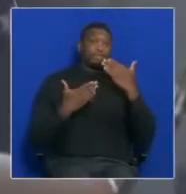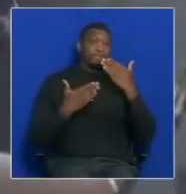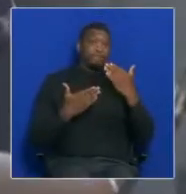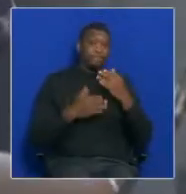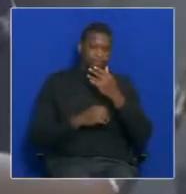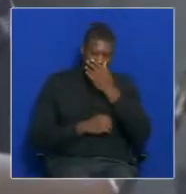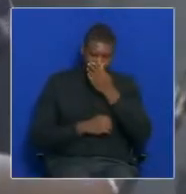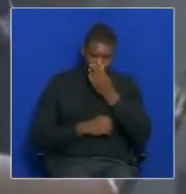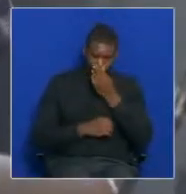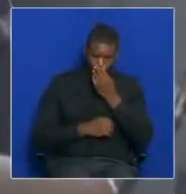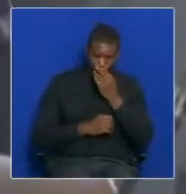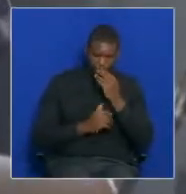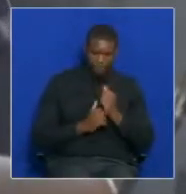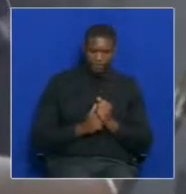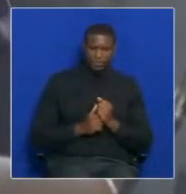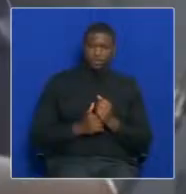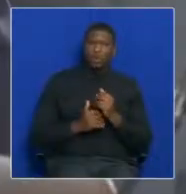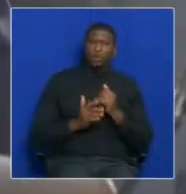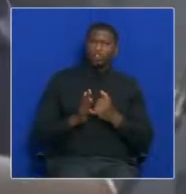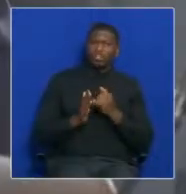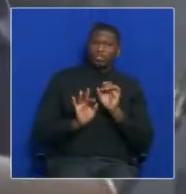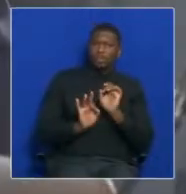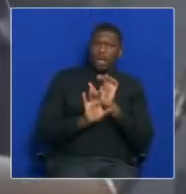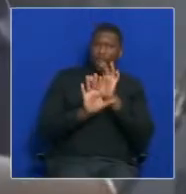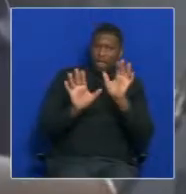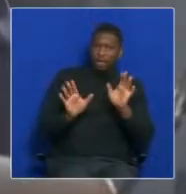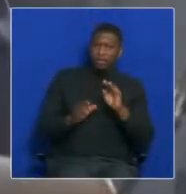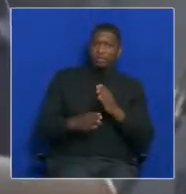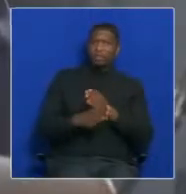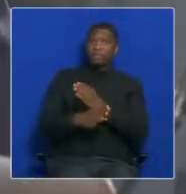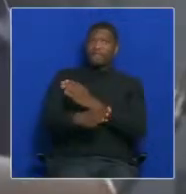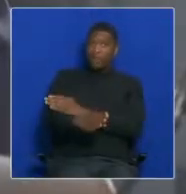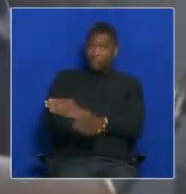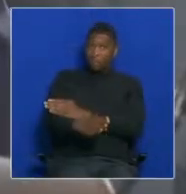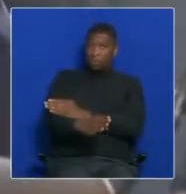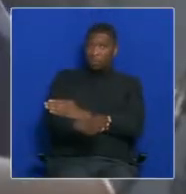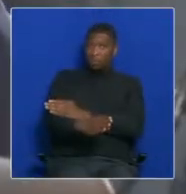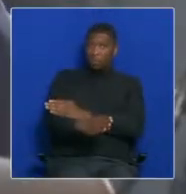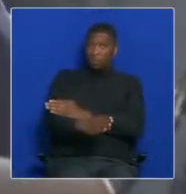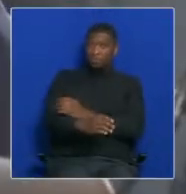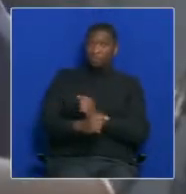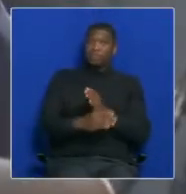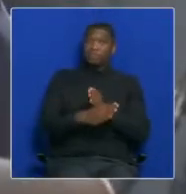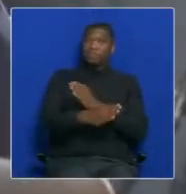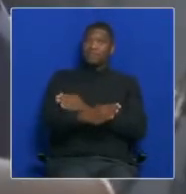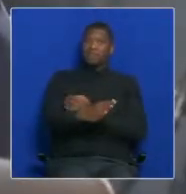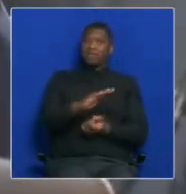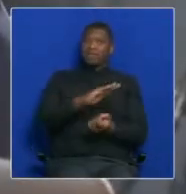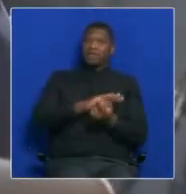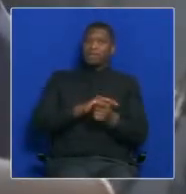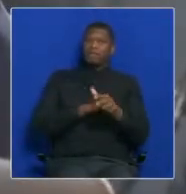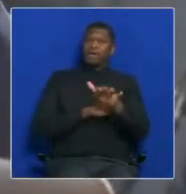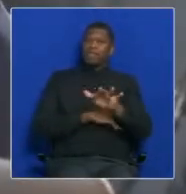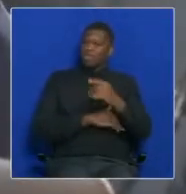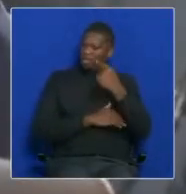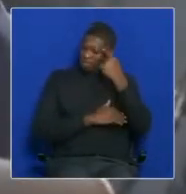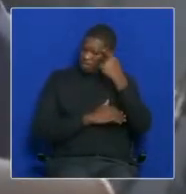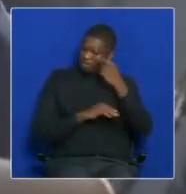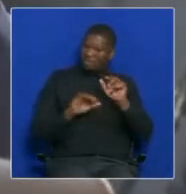So just to be clear, prior to this, the roundabout, I think you said in your statement, the 8th of November,